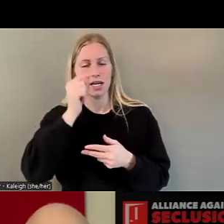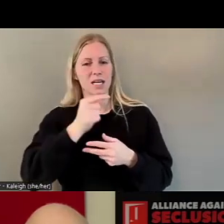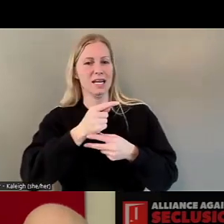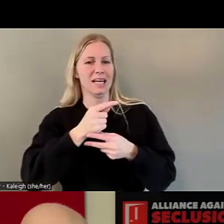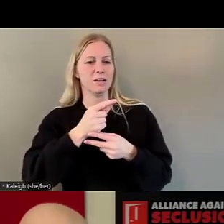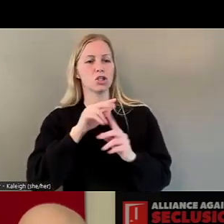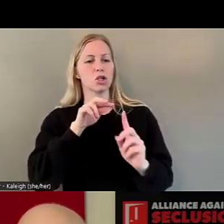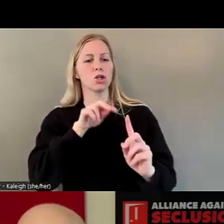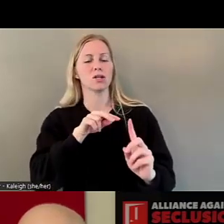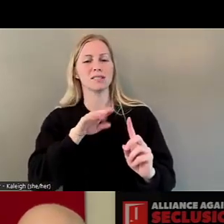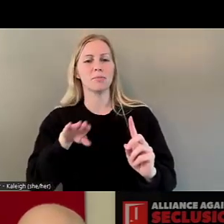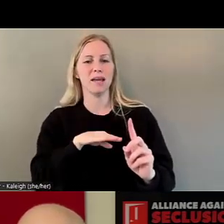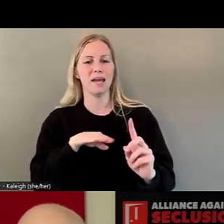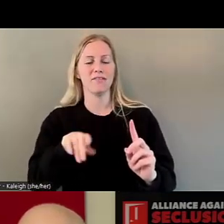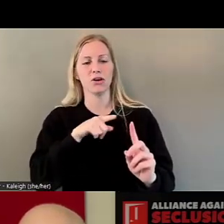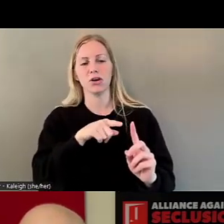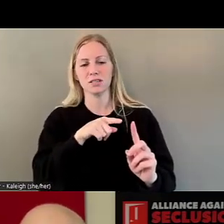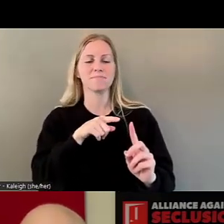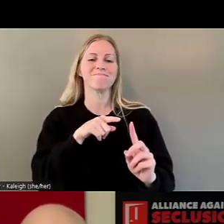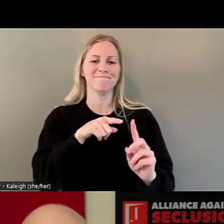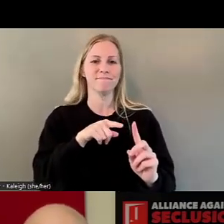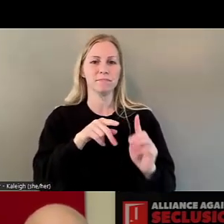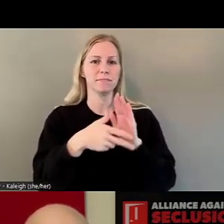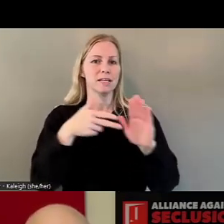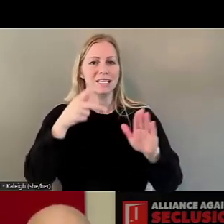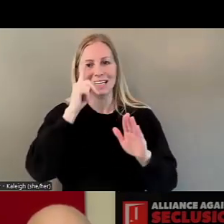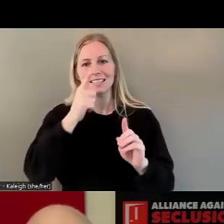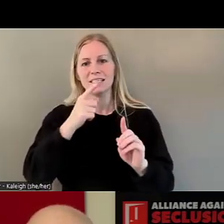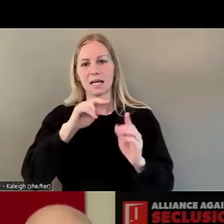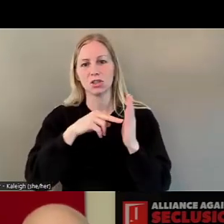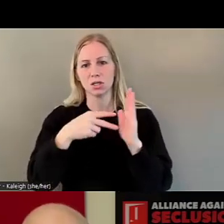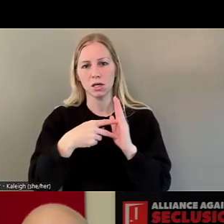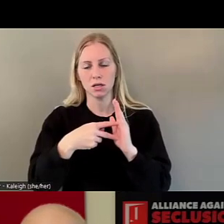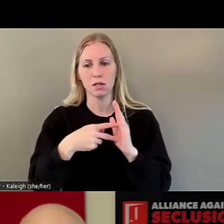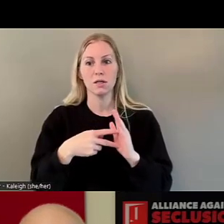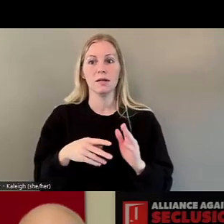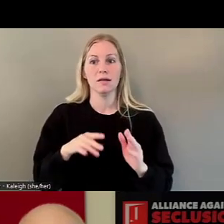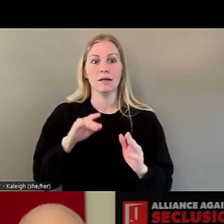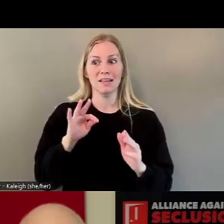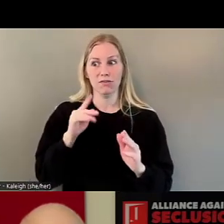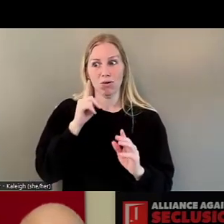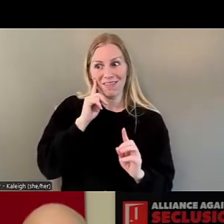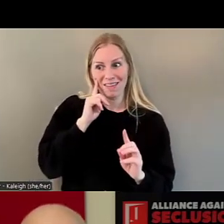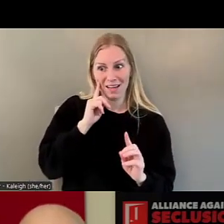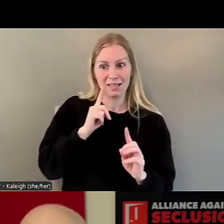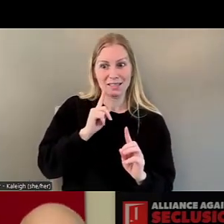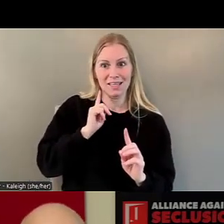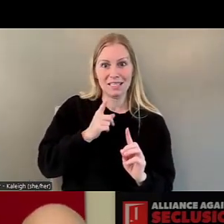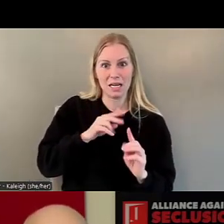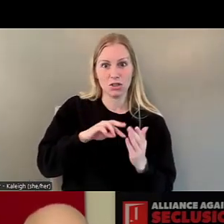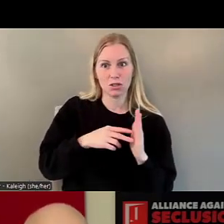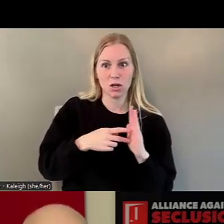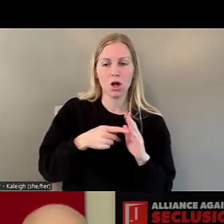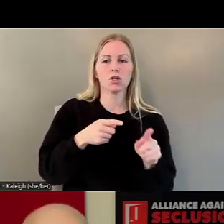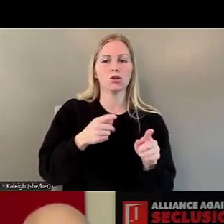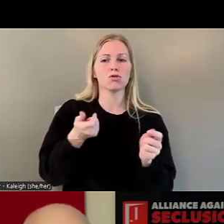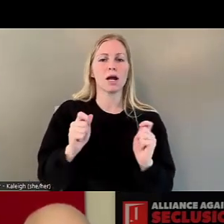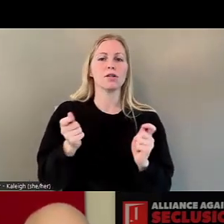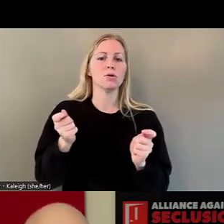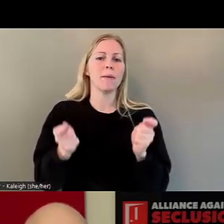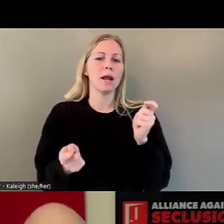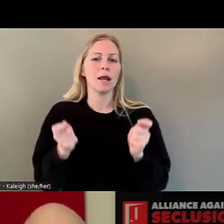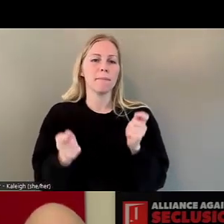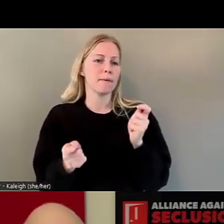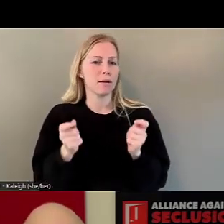you believe that all behavior is intentional, you try to manipulate or change that behavior through a series of rewards and